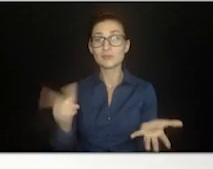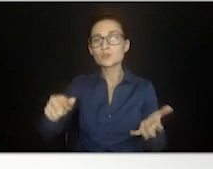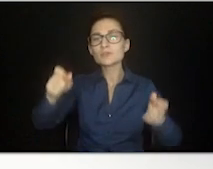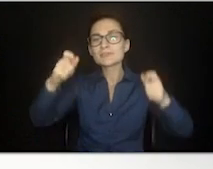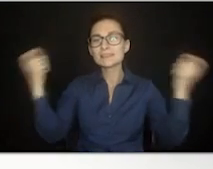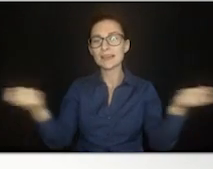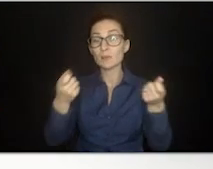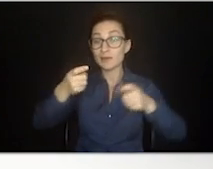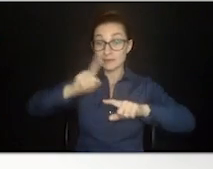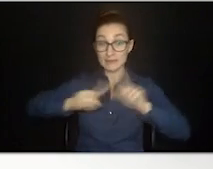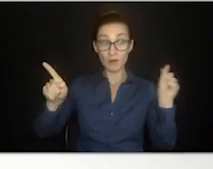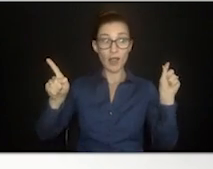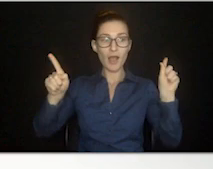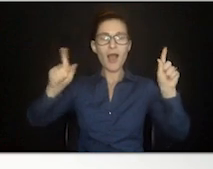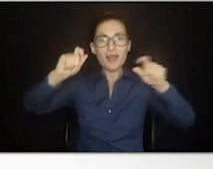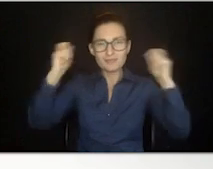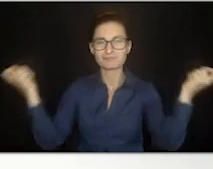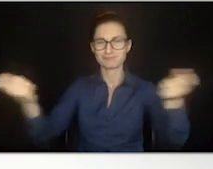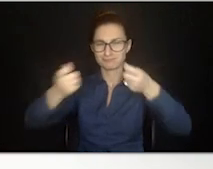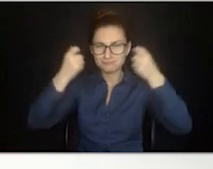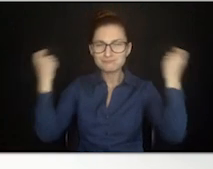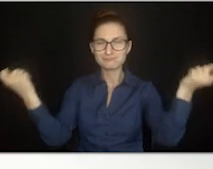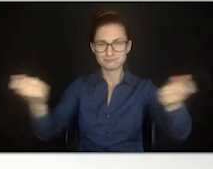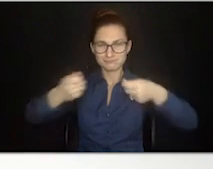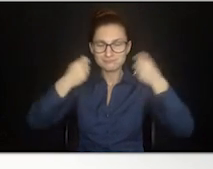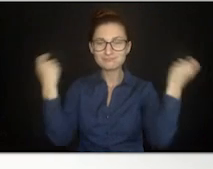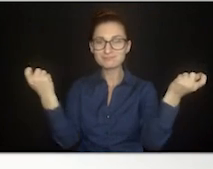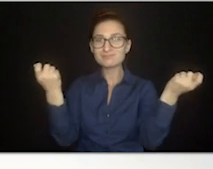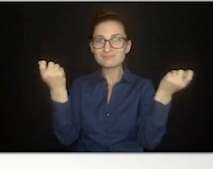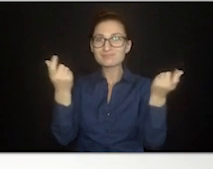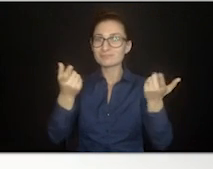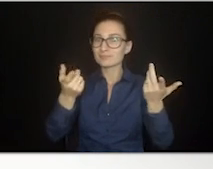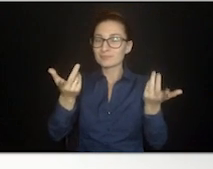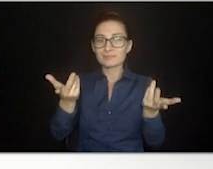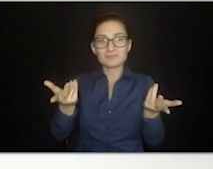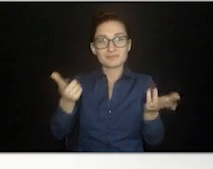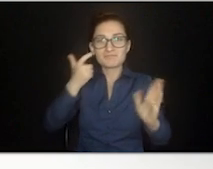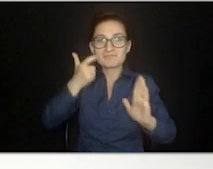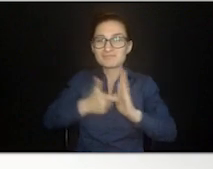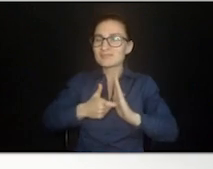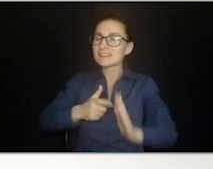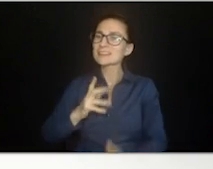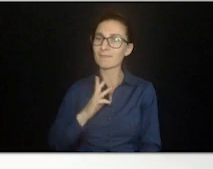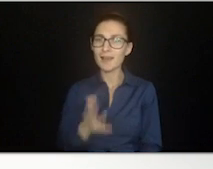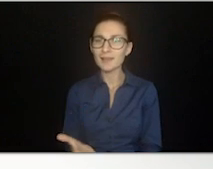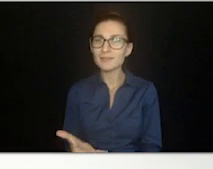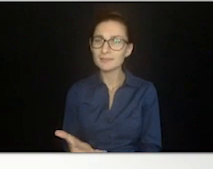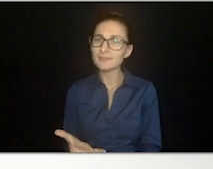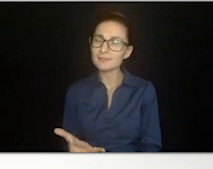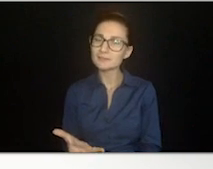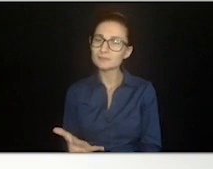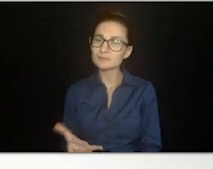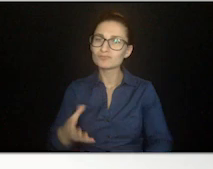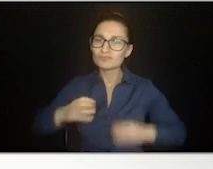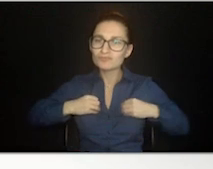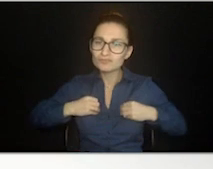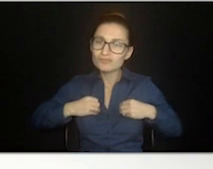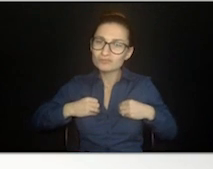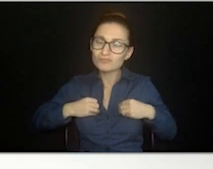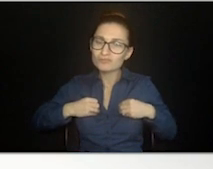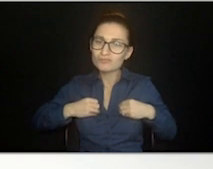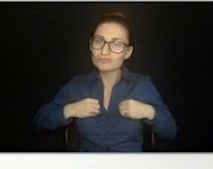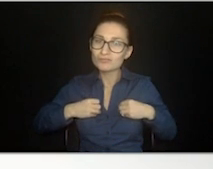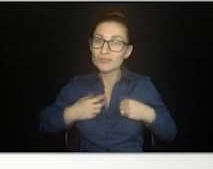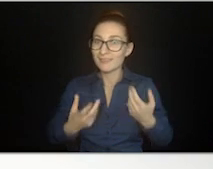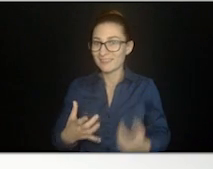our differences and recognize that's okay. And that doesn't mean that we have, and I